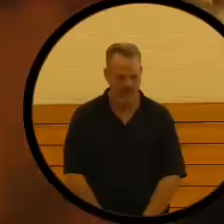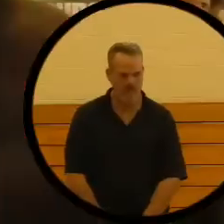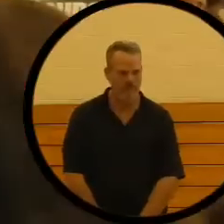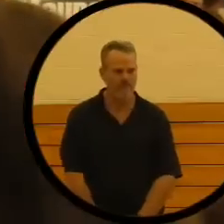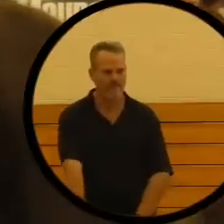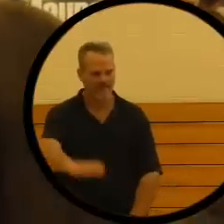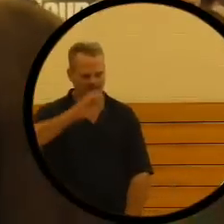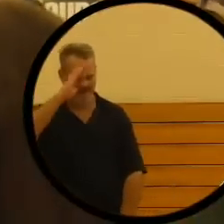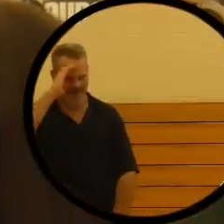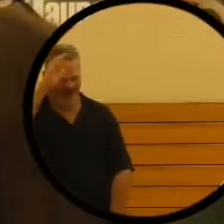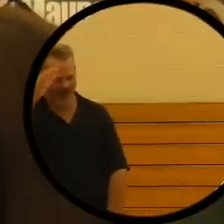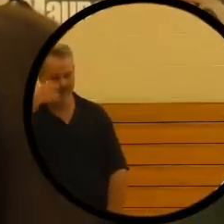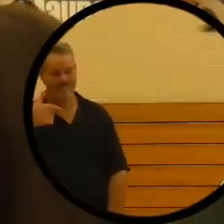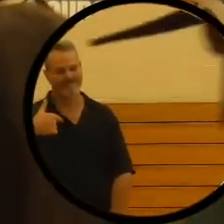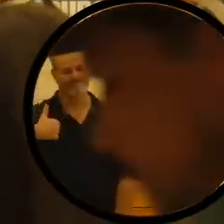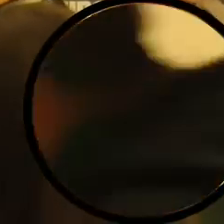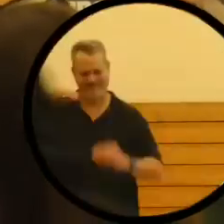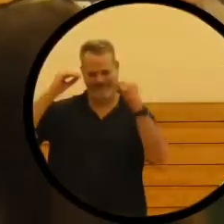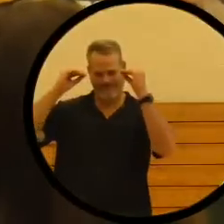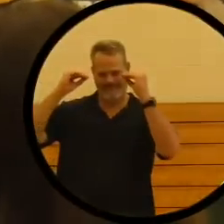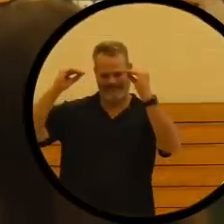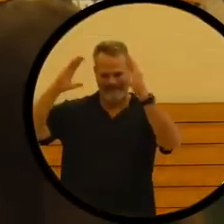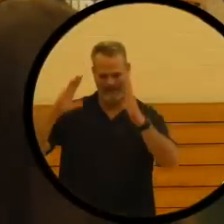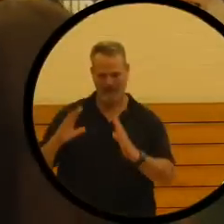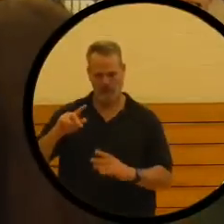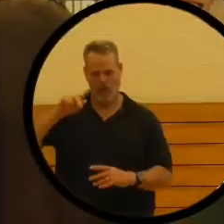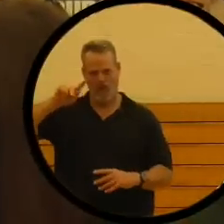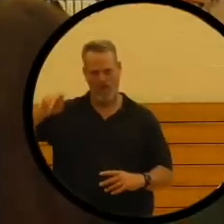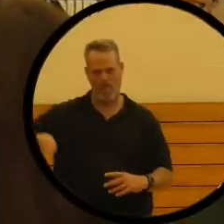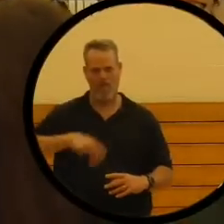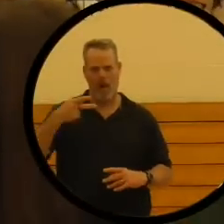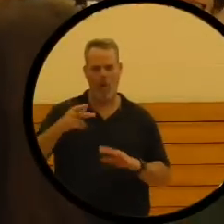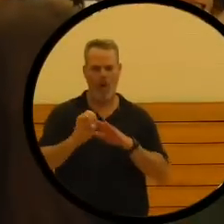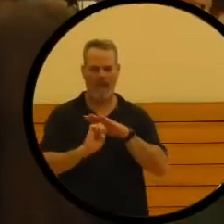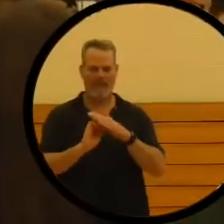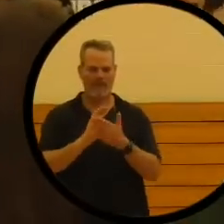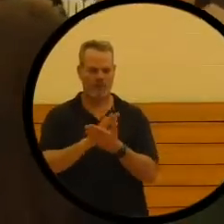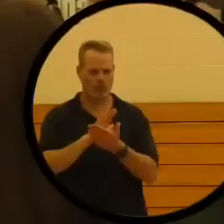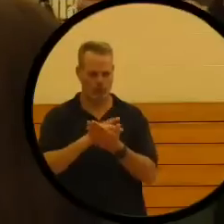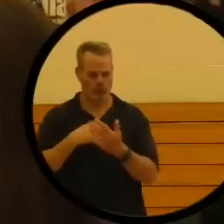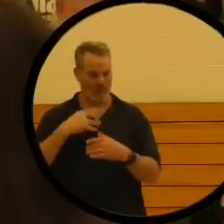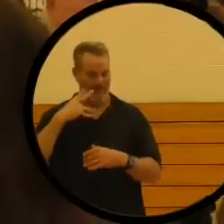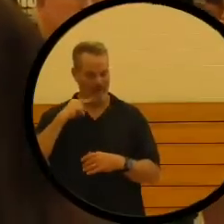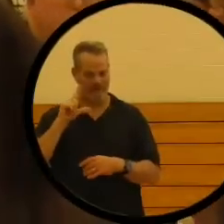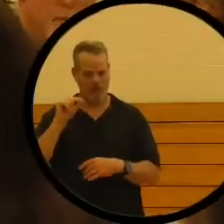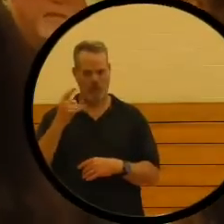Hi, so I teach at Hawai'i Elementary School, and so I experienced the